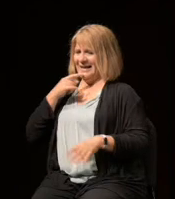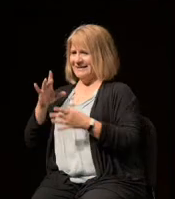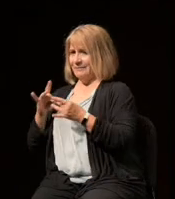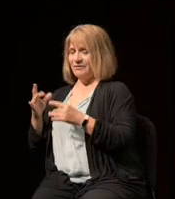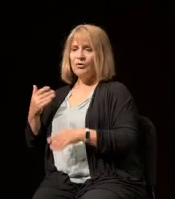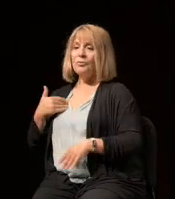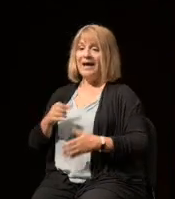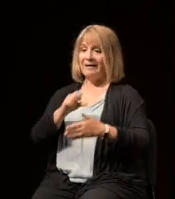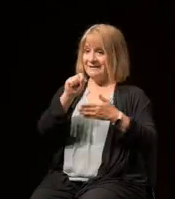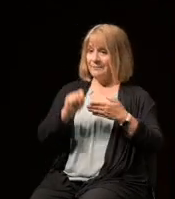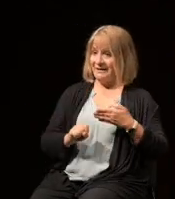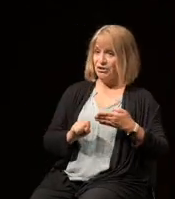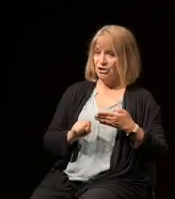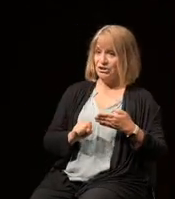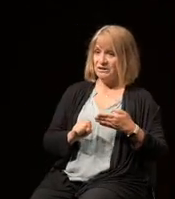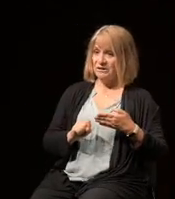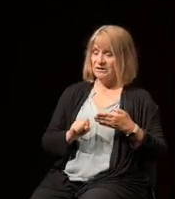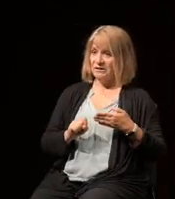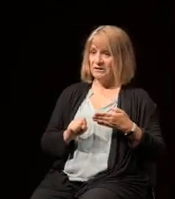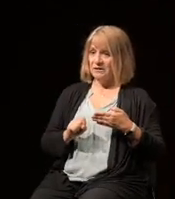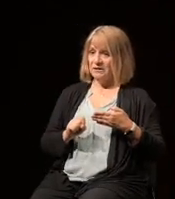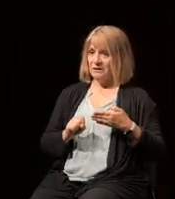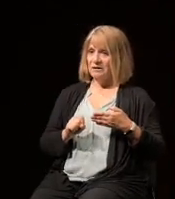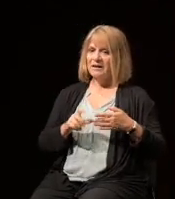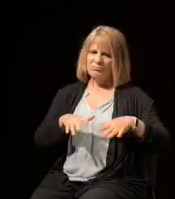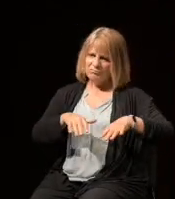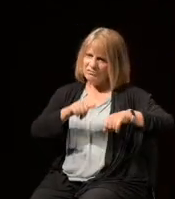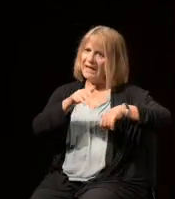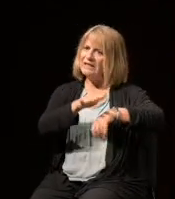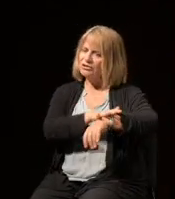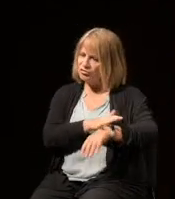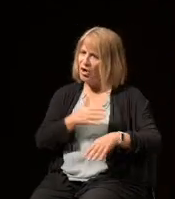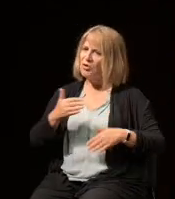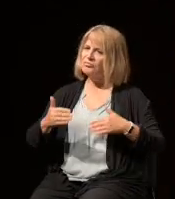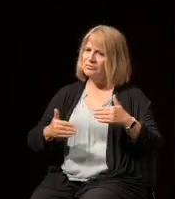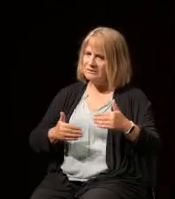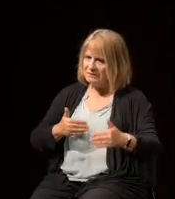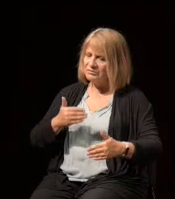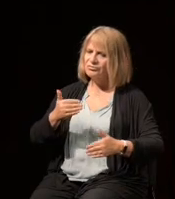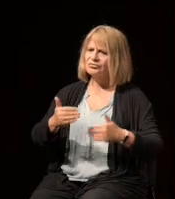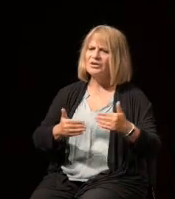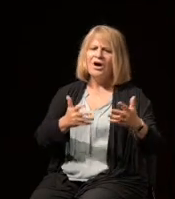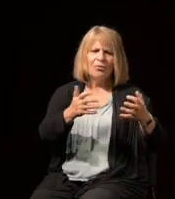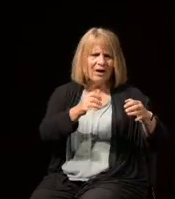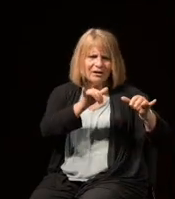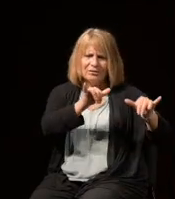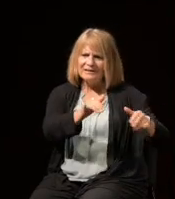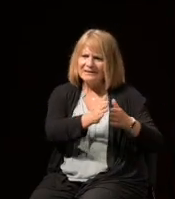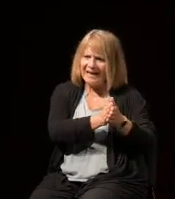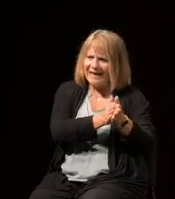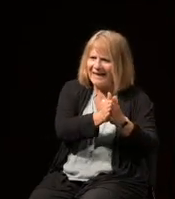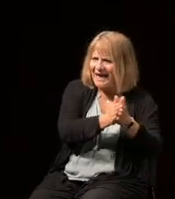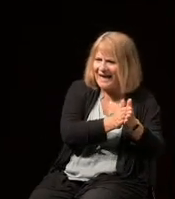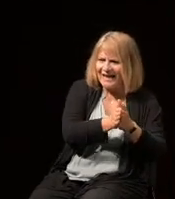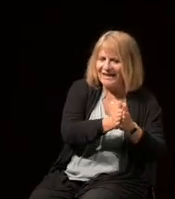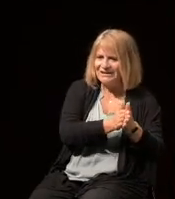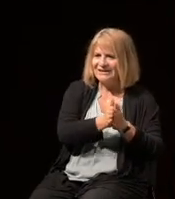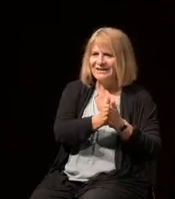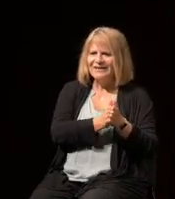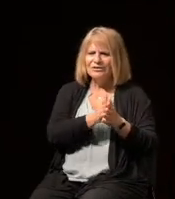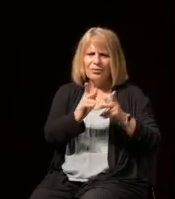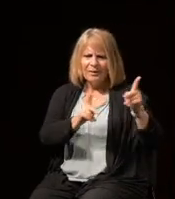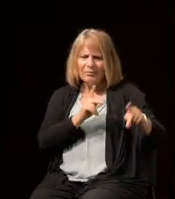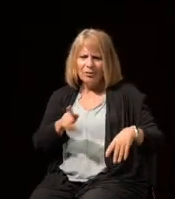semesters, and we will take things slow so that we can keep people engaged, or so that, you know, people will